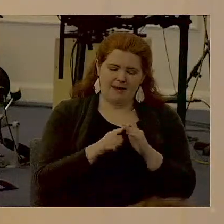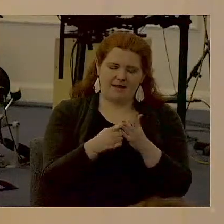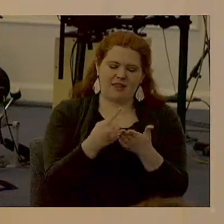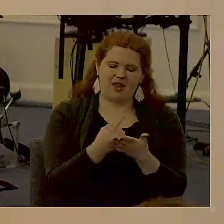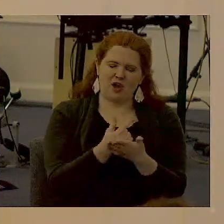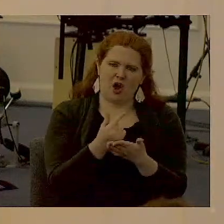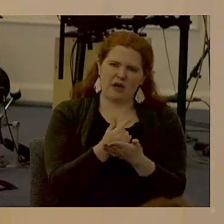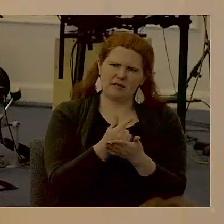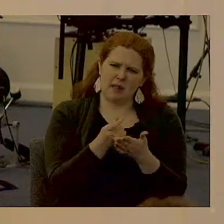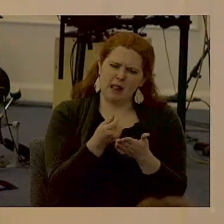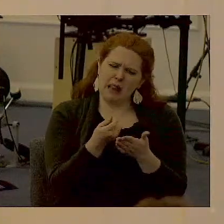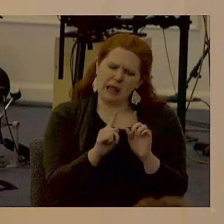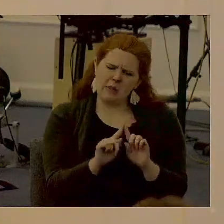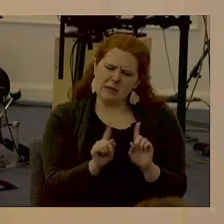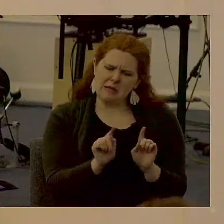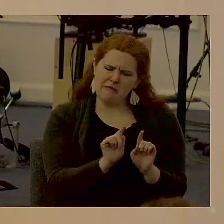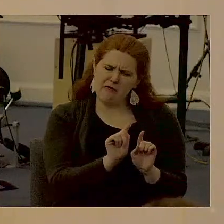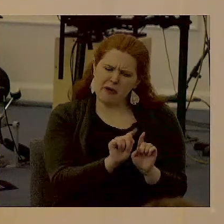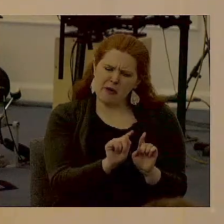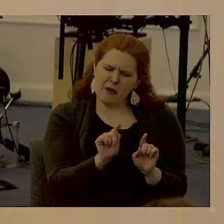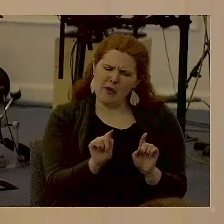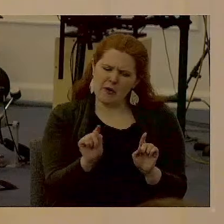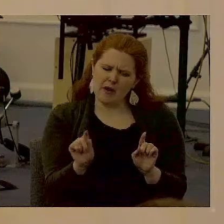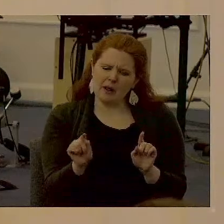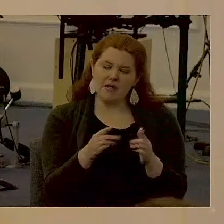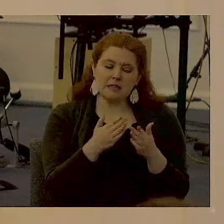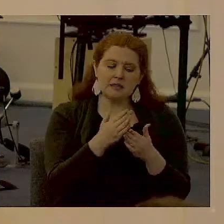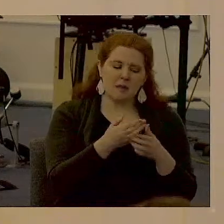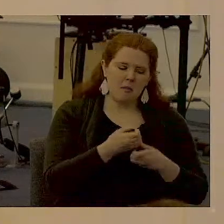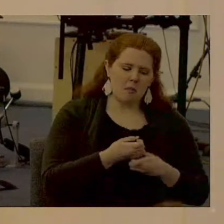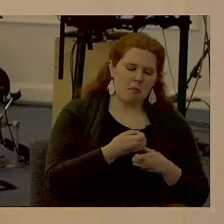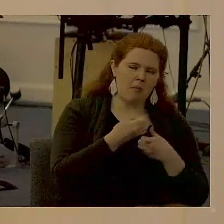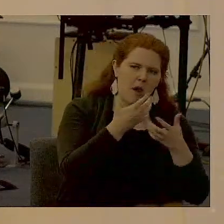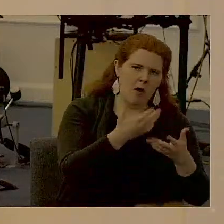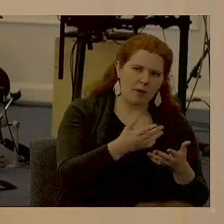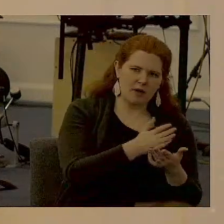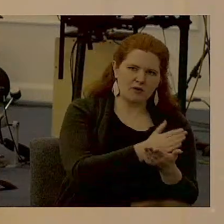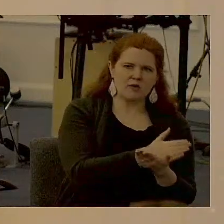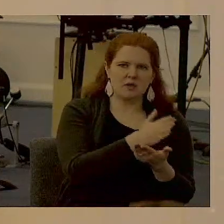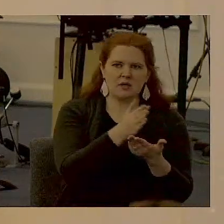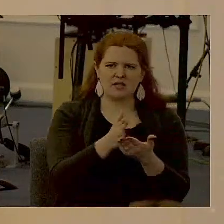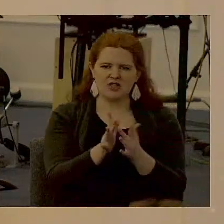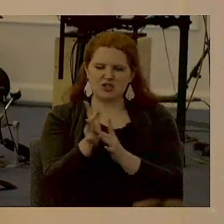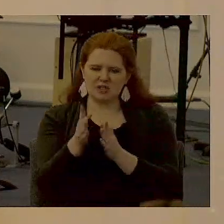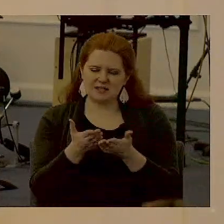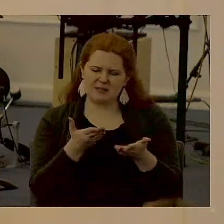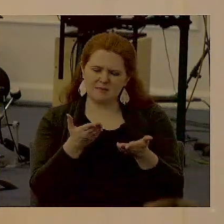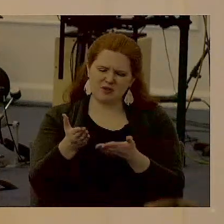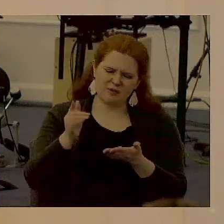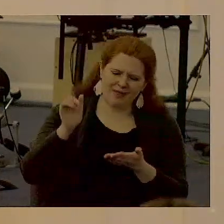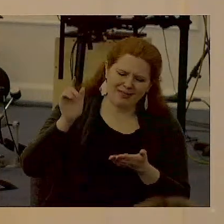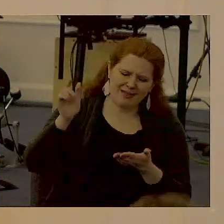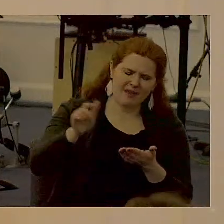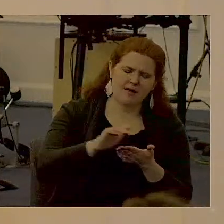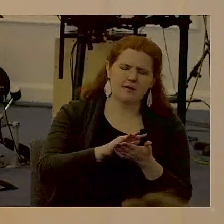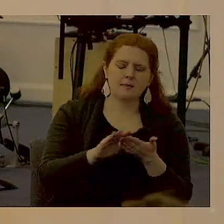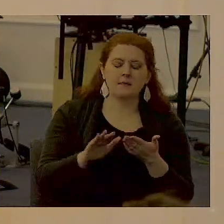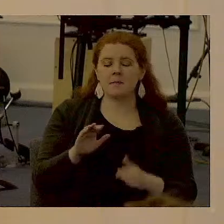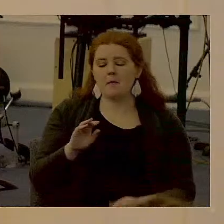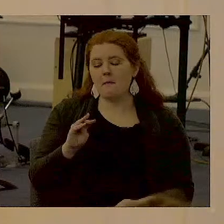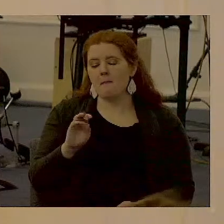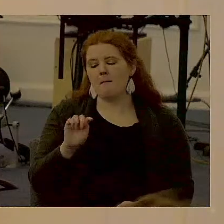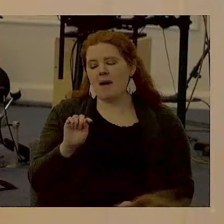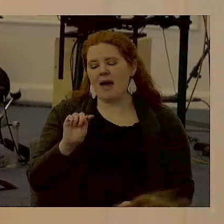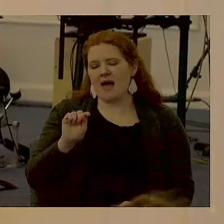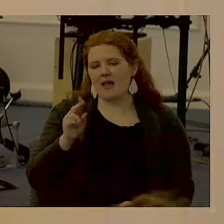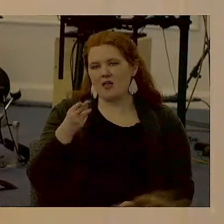gospel is different. Some of them jump into poetry, some of them jump into the ministry of Jesus later. And in Matthew's